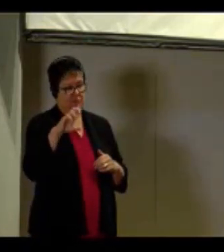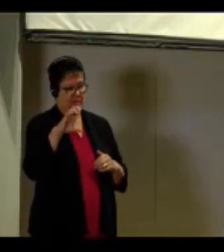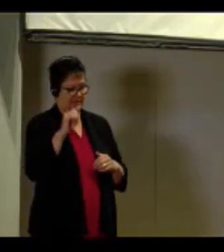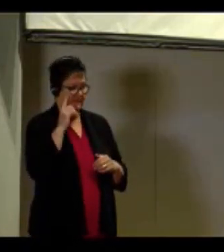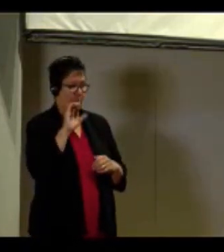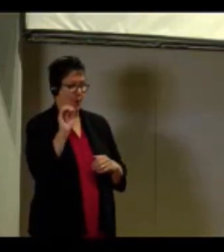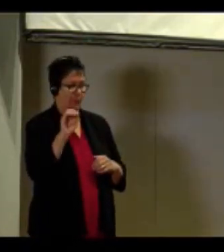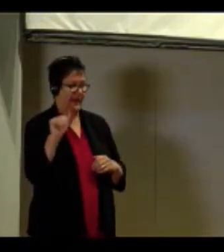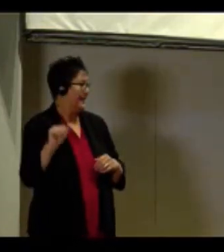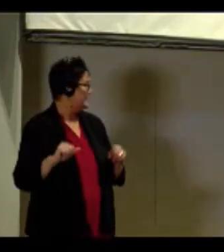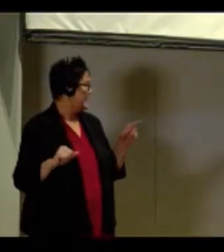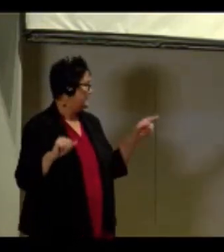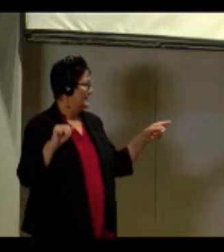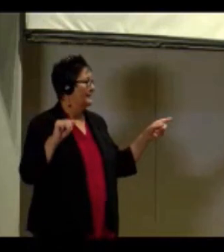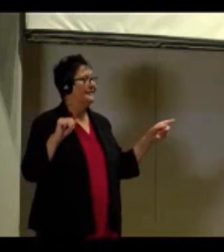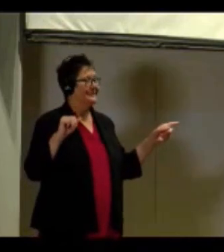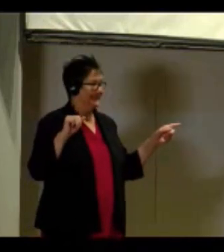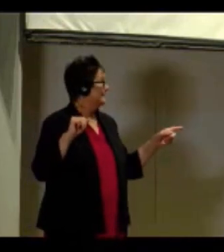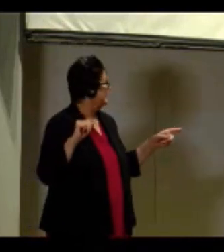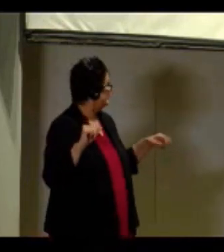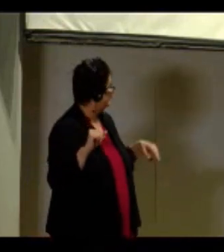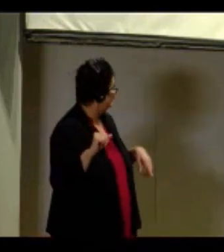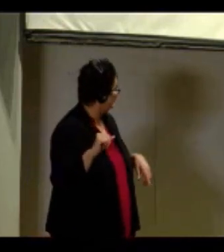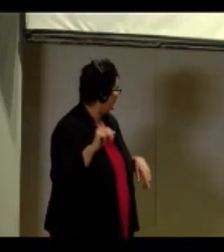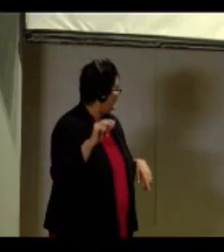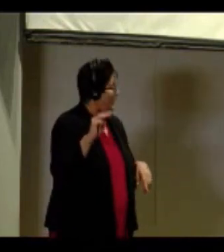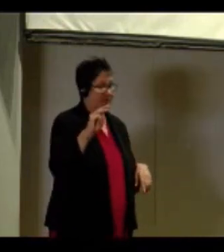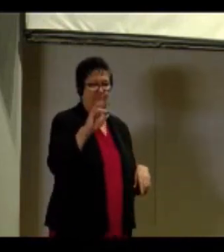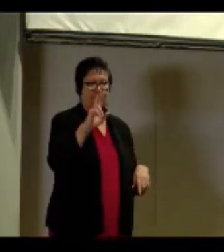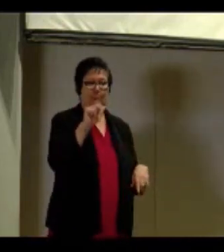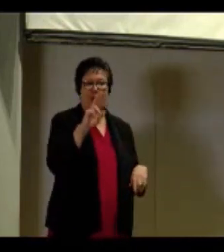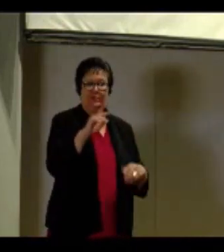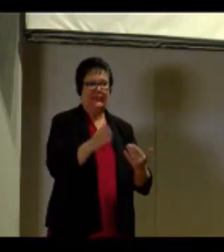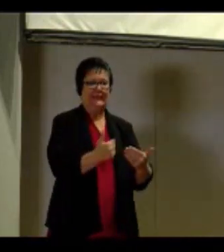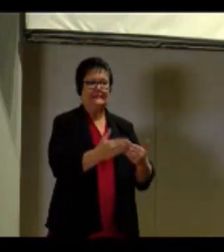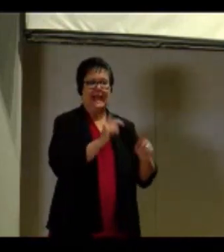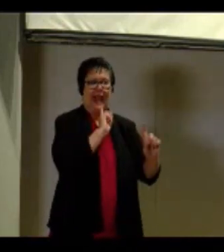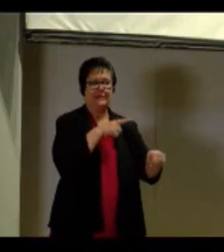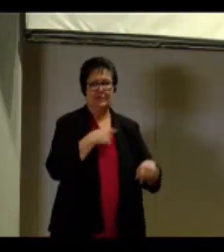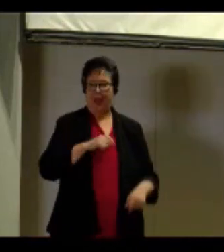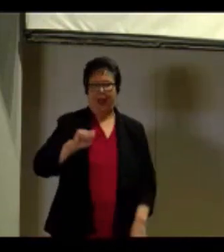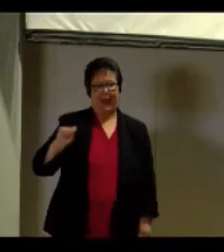I can do that very easily. I asked Lauryn.